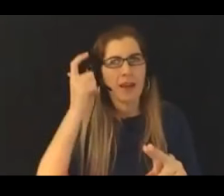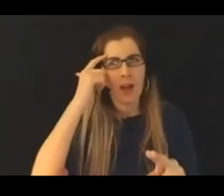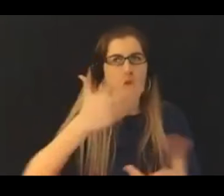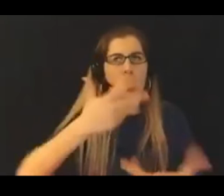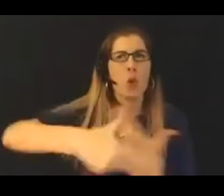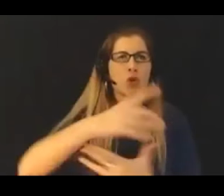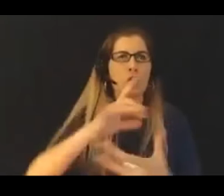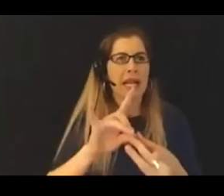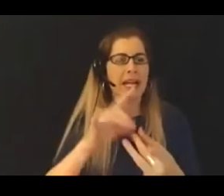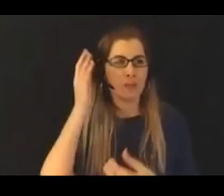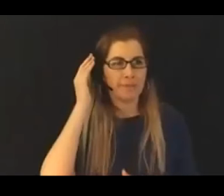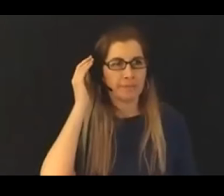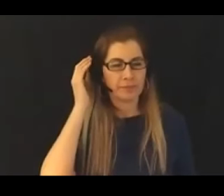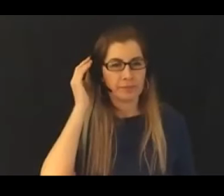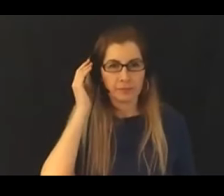connectedness.